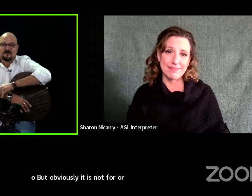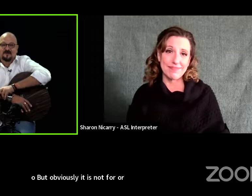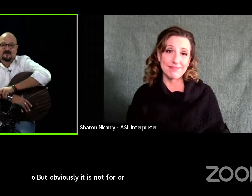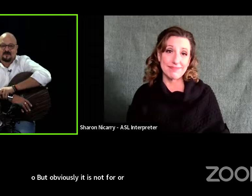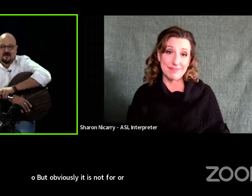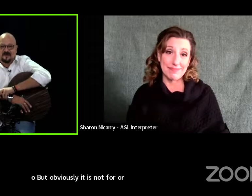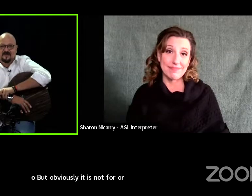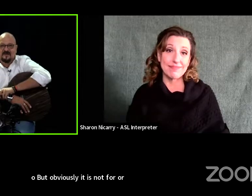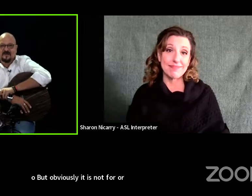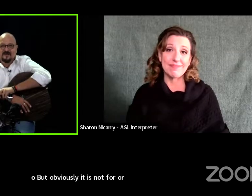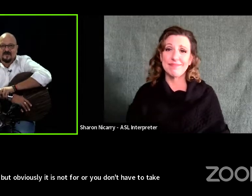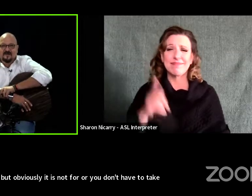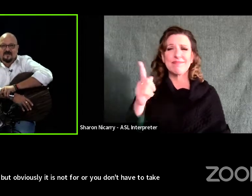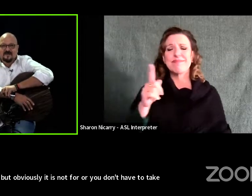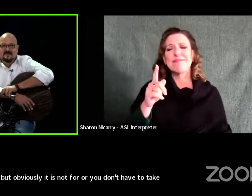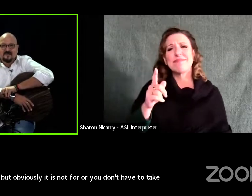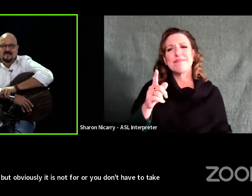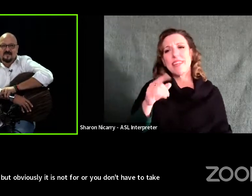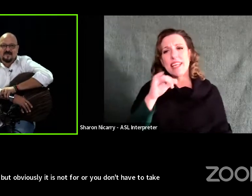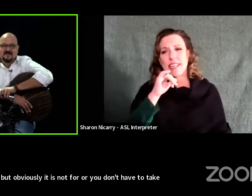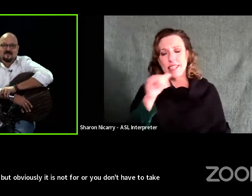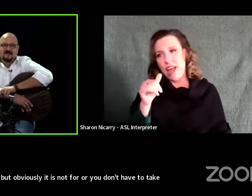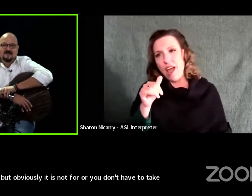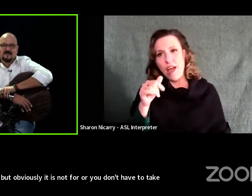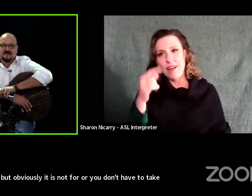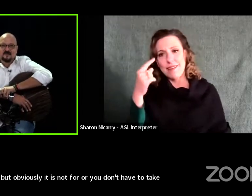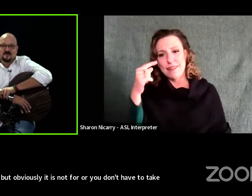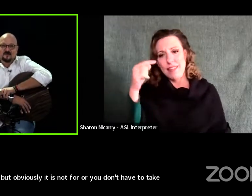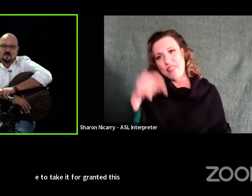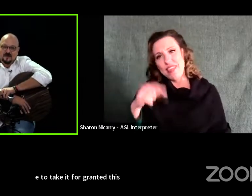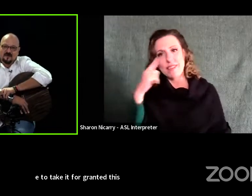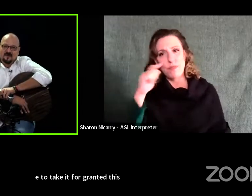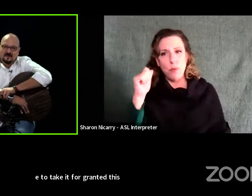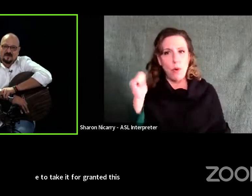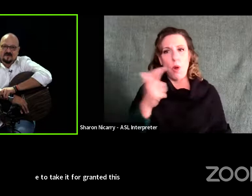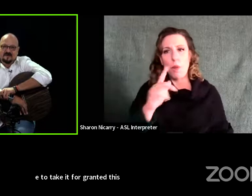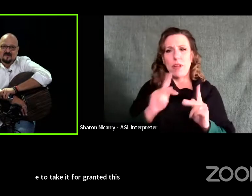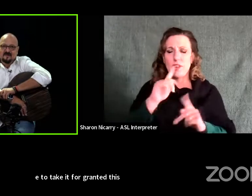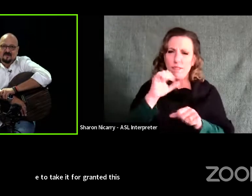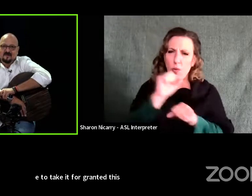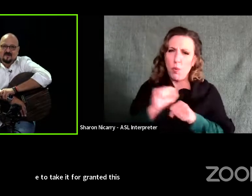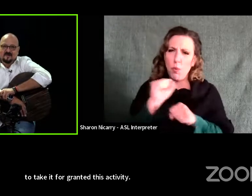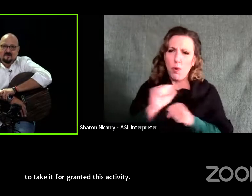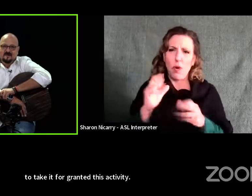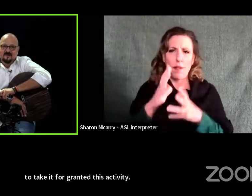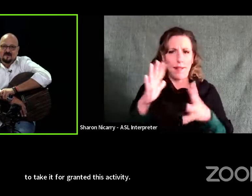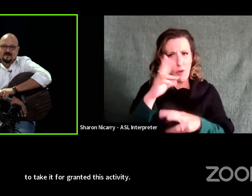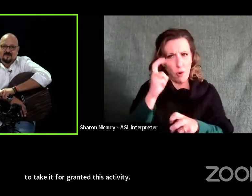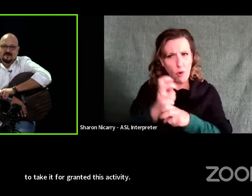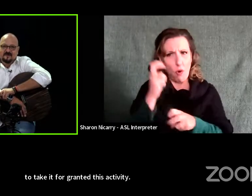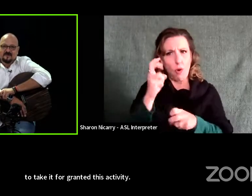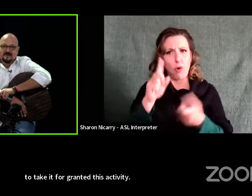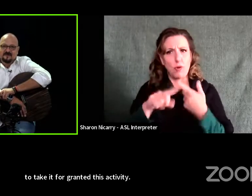you don't have to take it for granted, this activity. You have to work a lot, you have